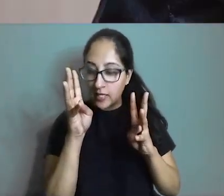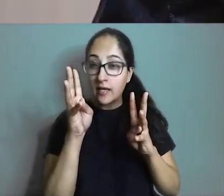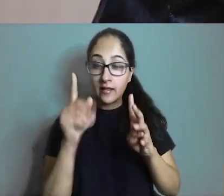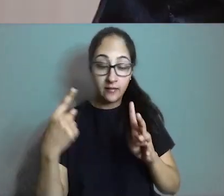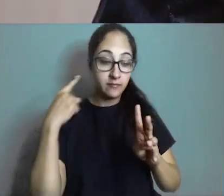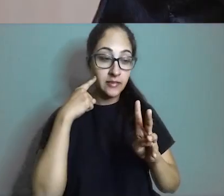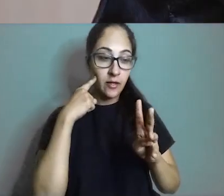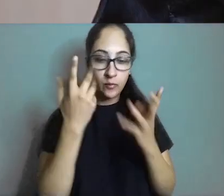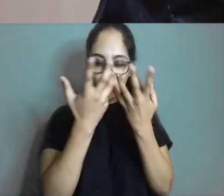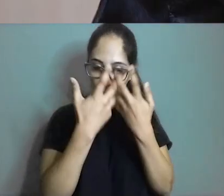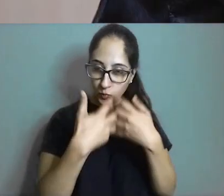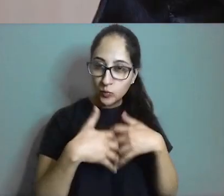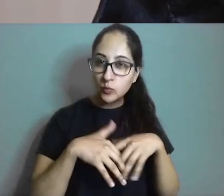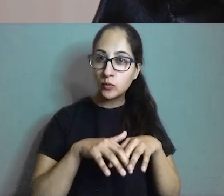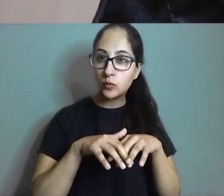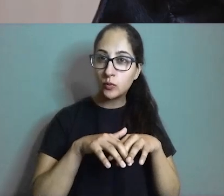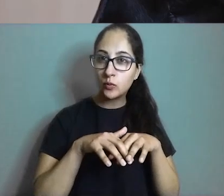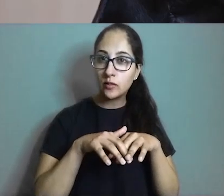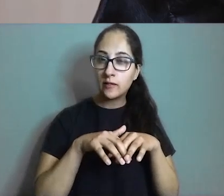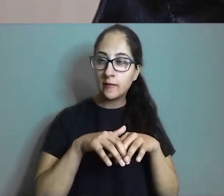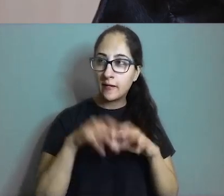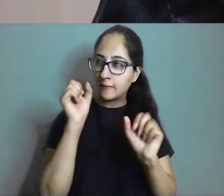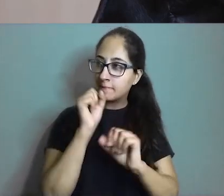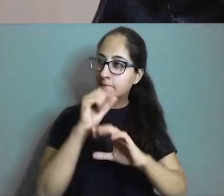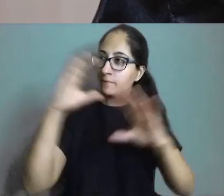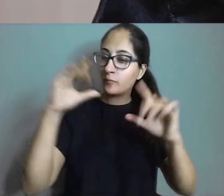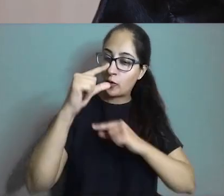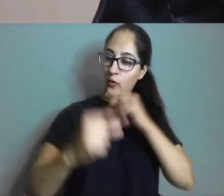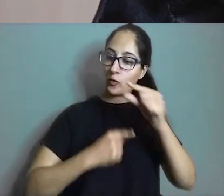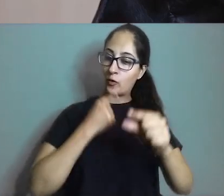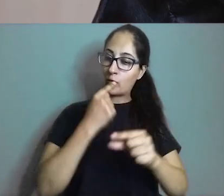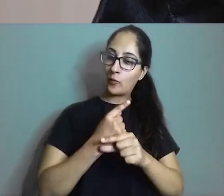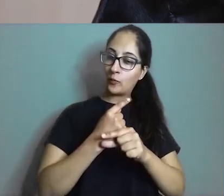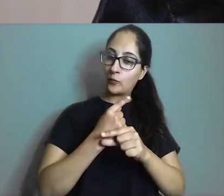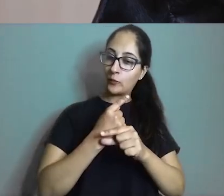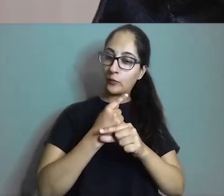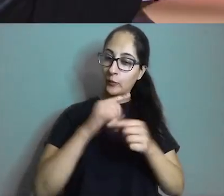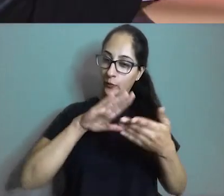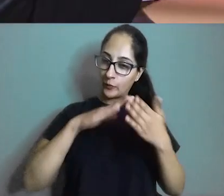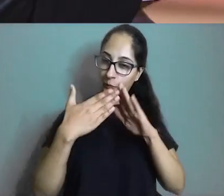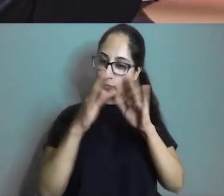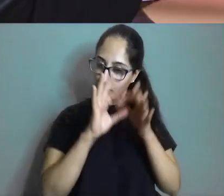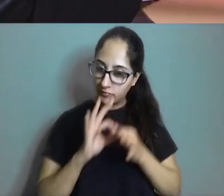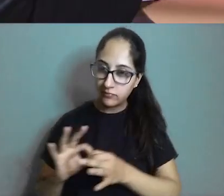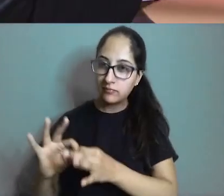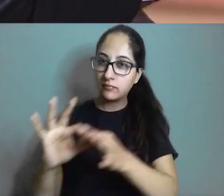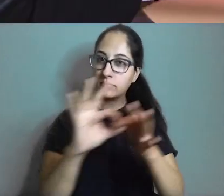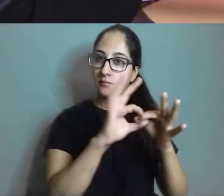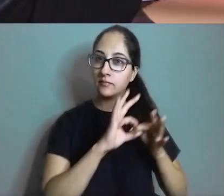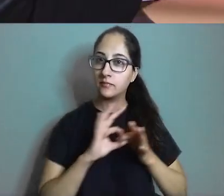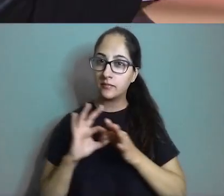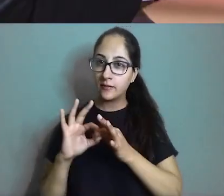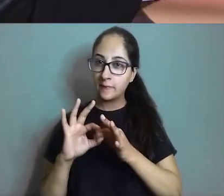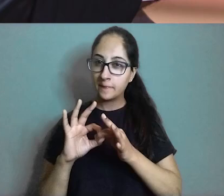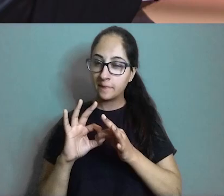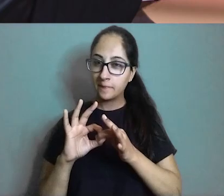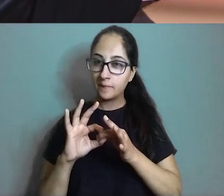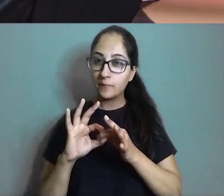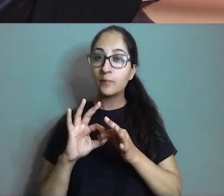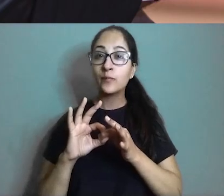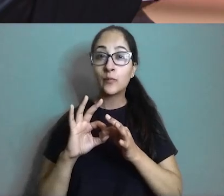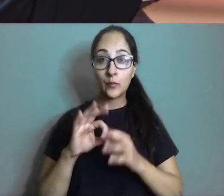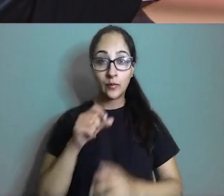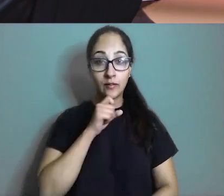voice based around the global village. Very much a concept of the 21st century and an expectation